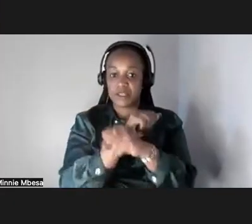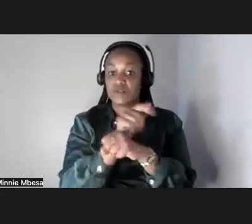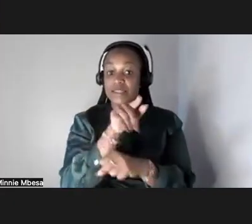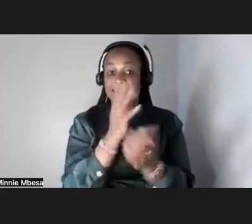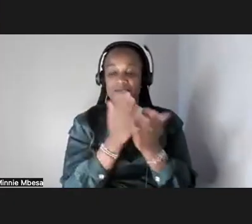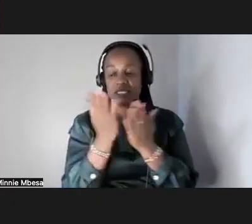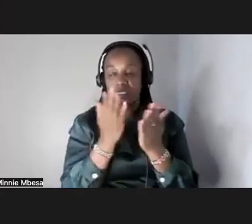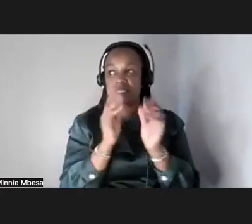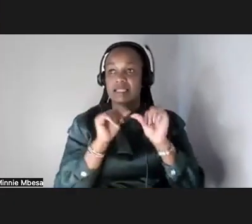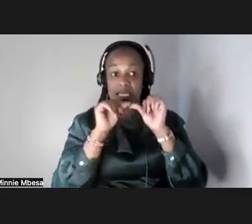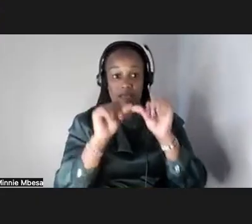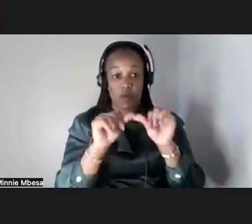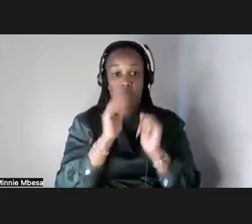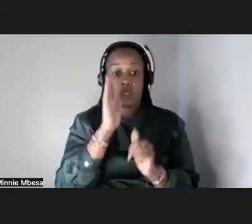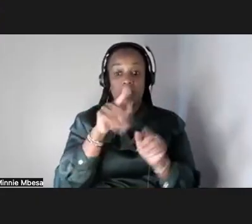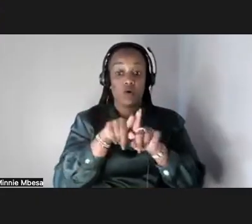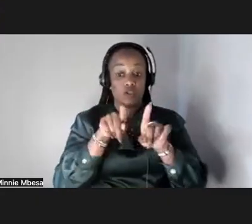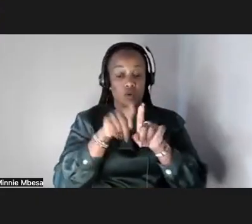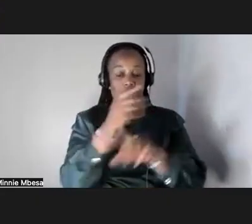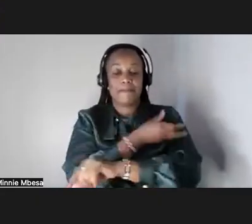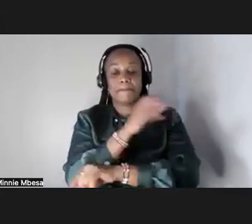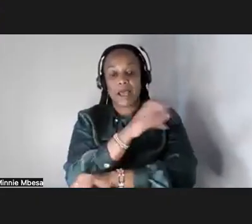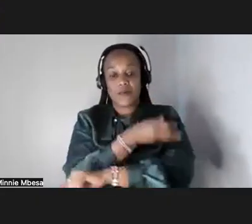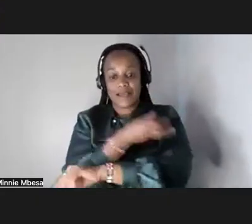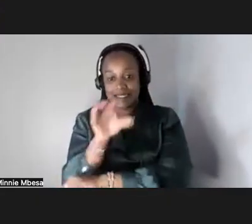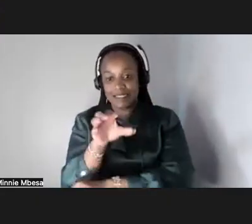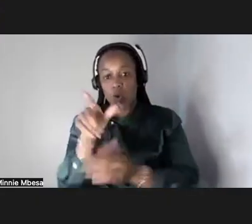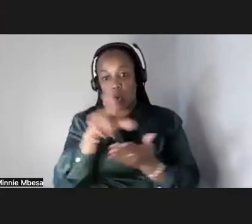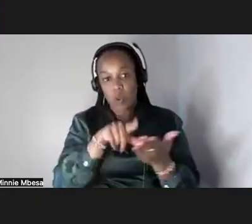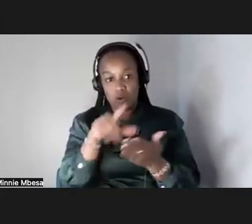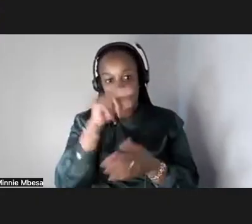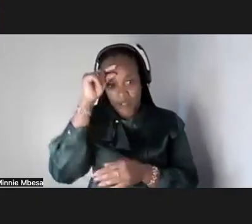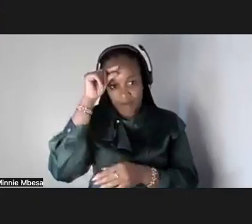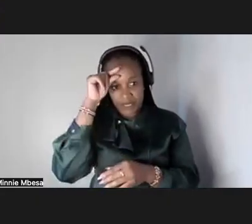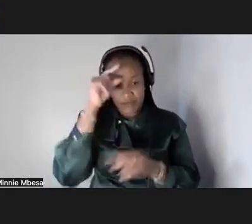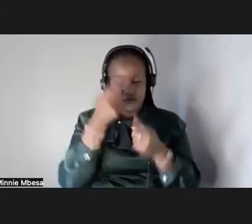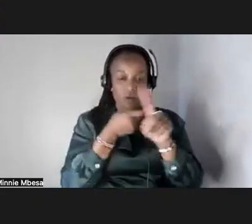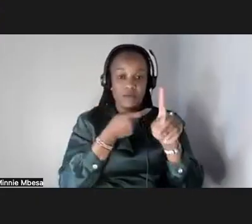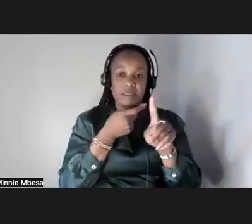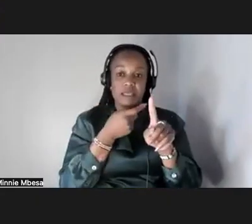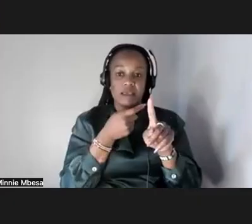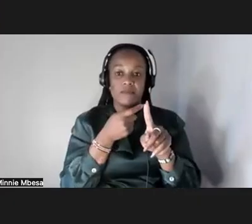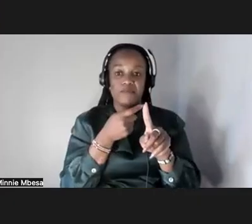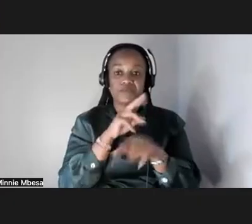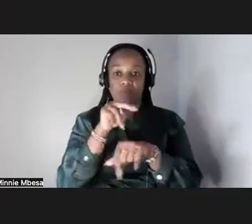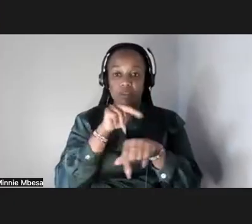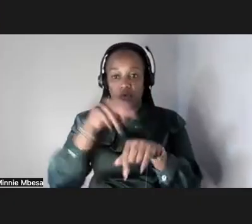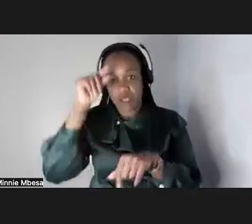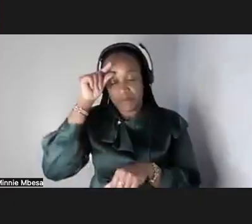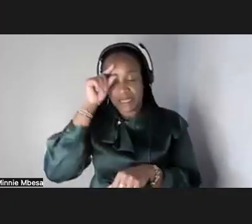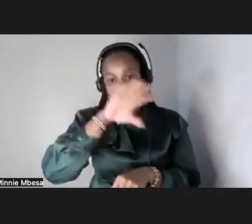sustainable. Also empowering local governments, from the national government to the county governments,